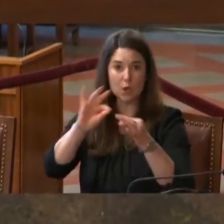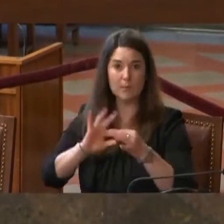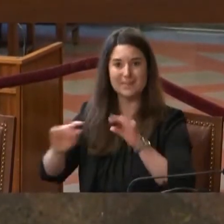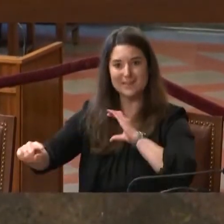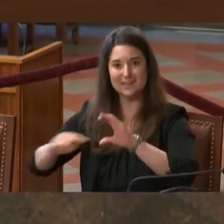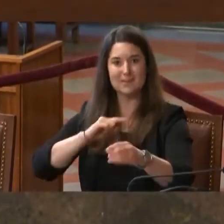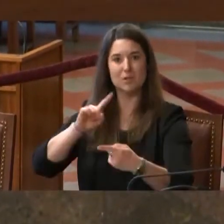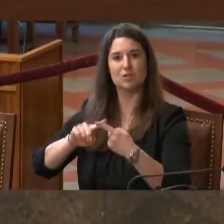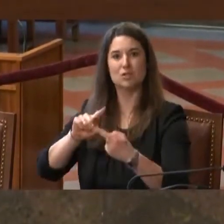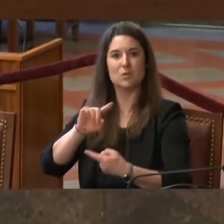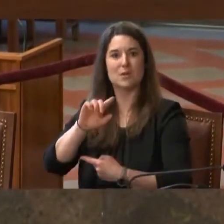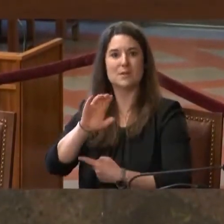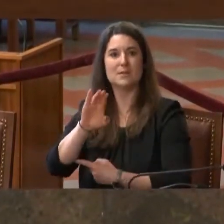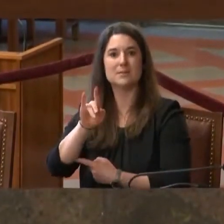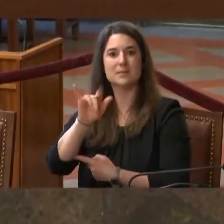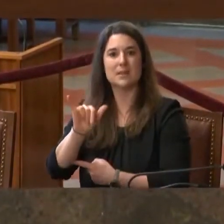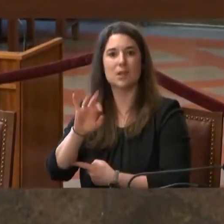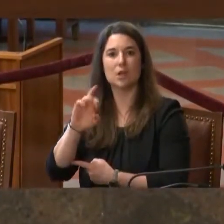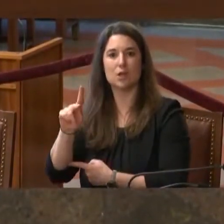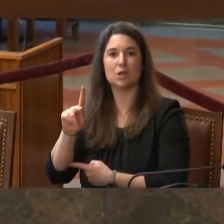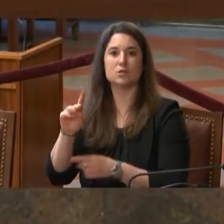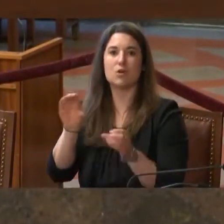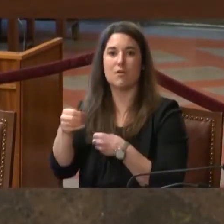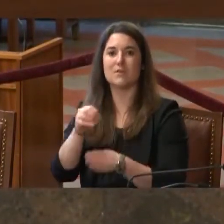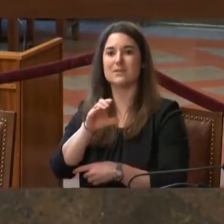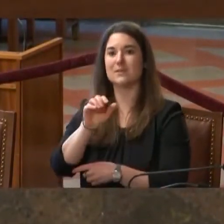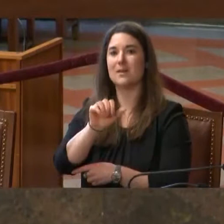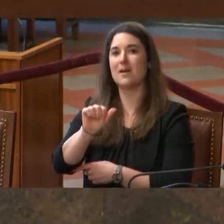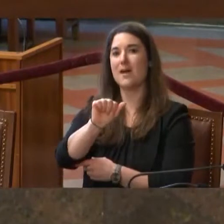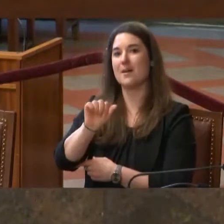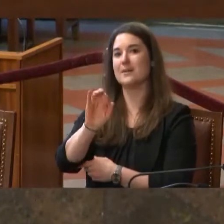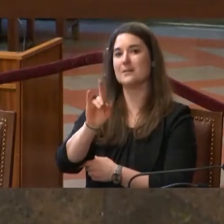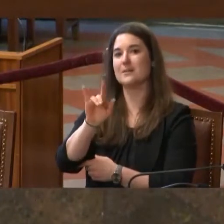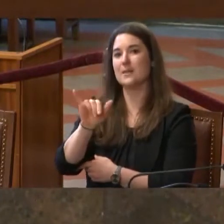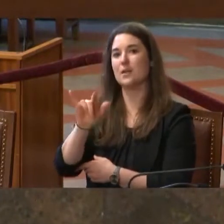the city clerk's office at